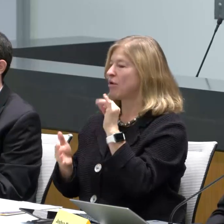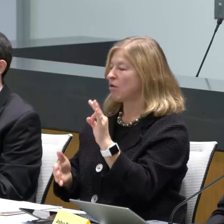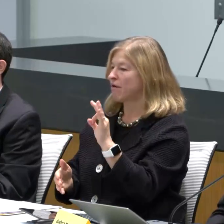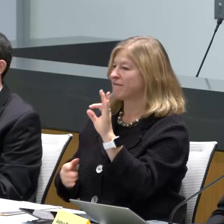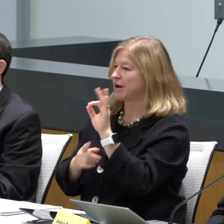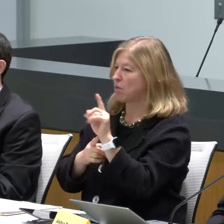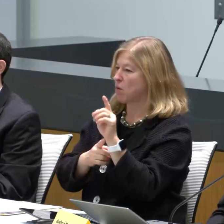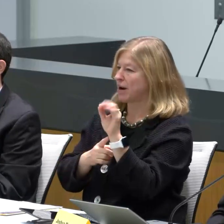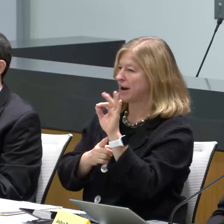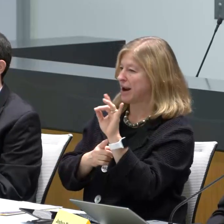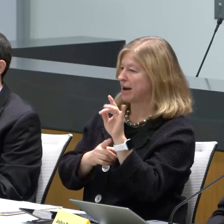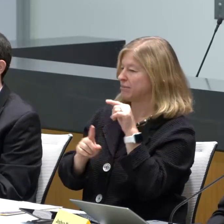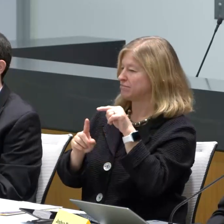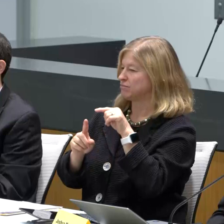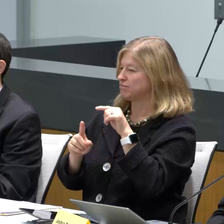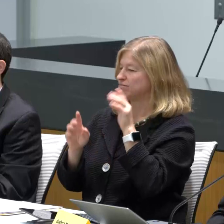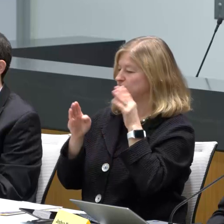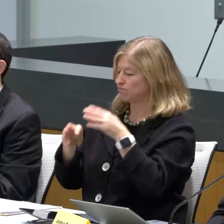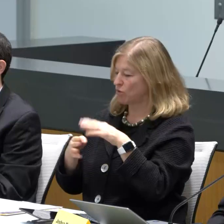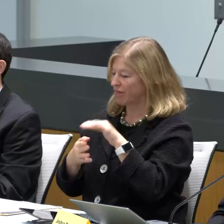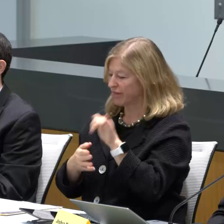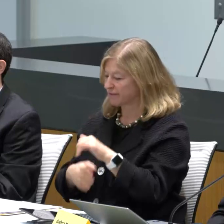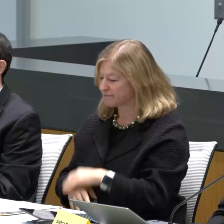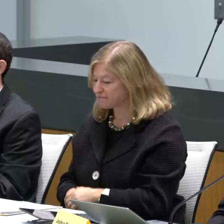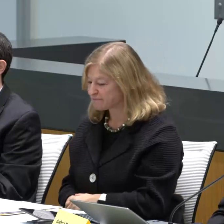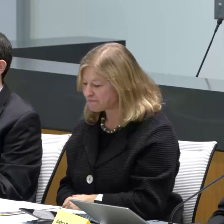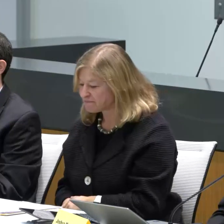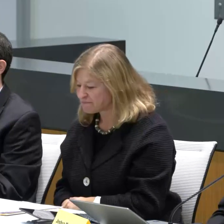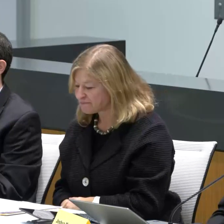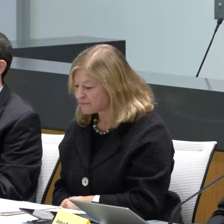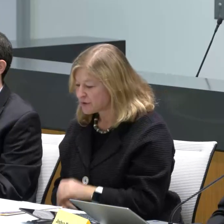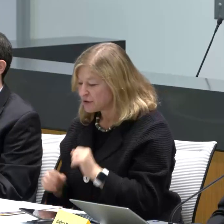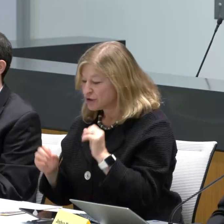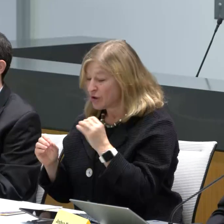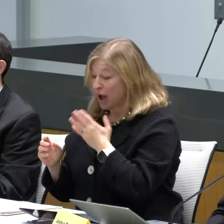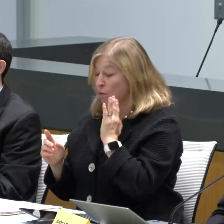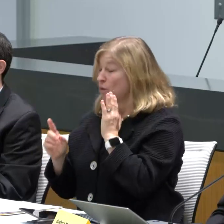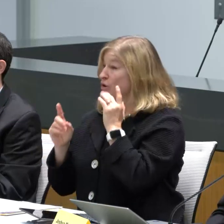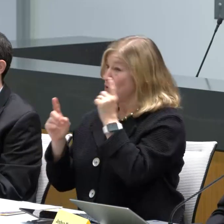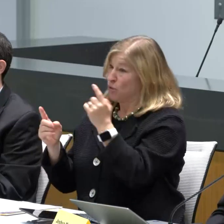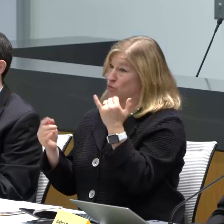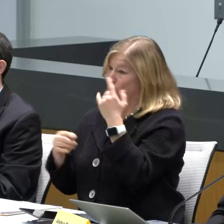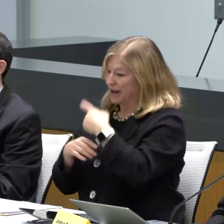rather utilizing the telecommunications aspect of 988 and 911.